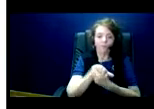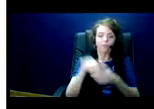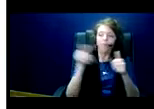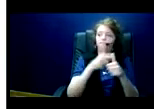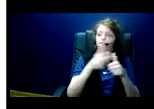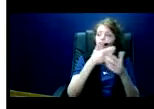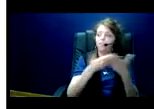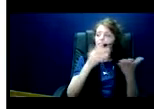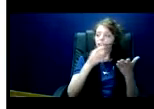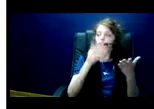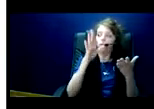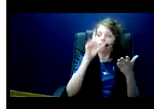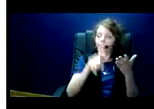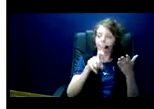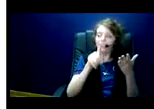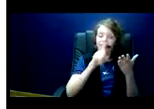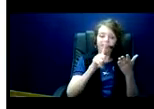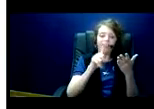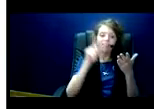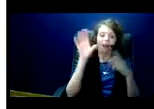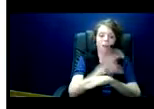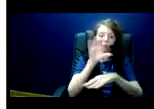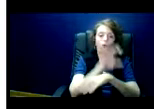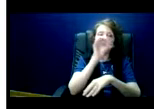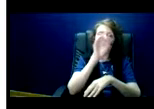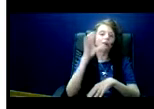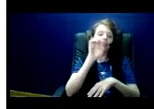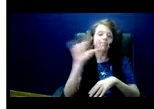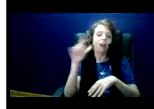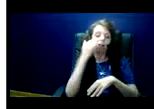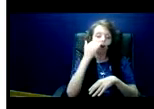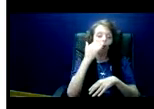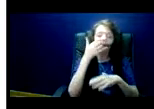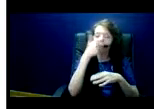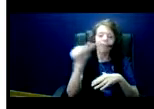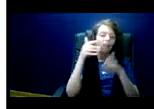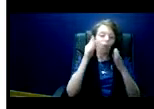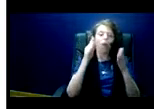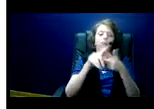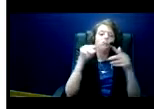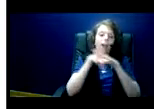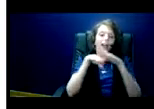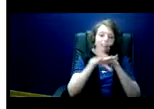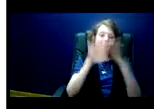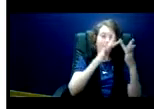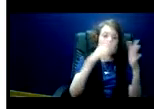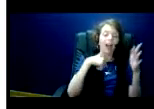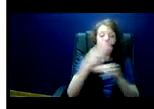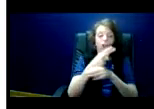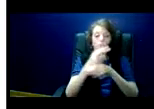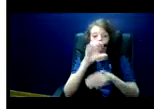The first thing you're going to need is a computer or a cell phone, basically any way to access the internet. I like to use